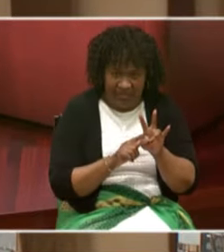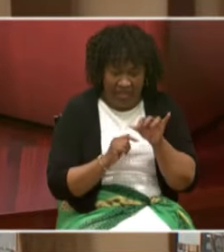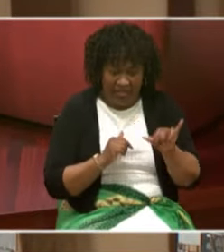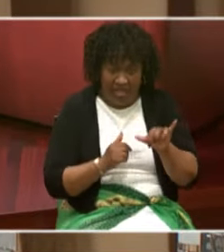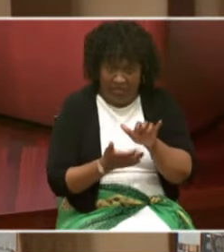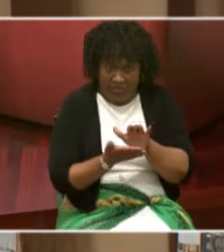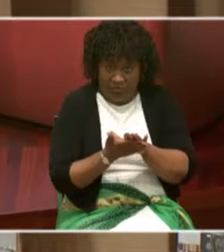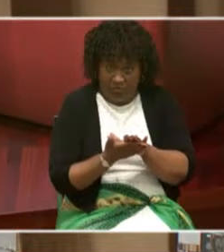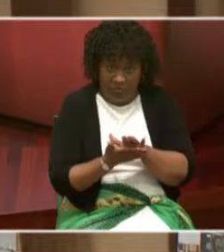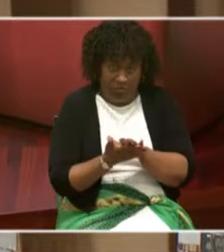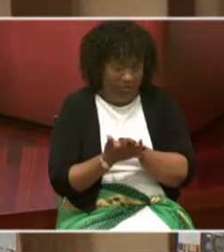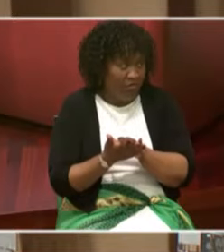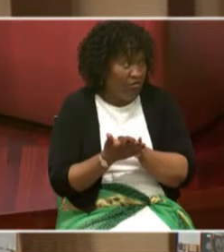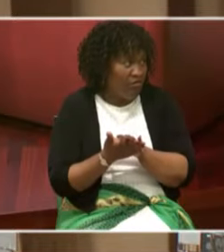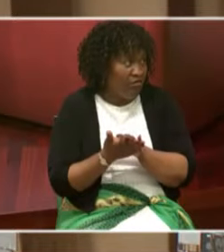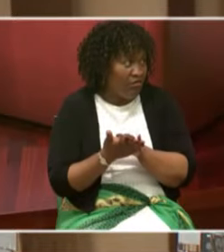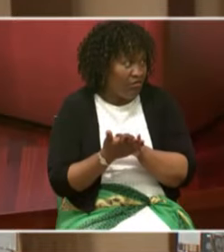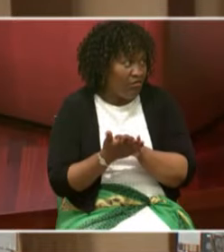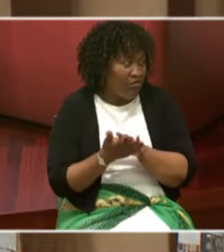working with Congress,